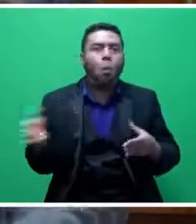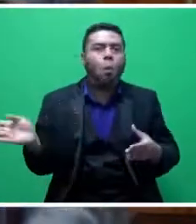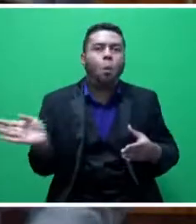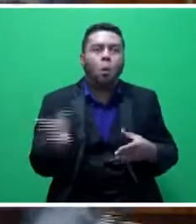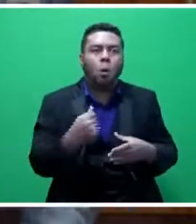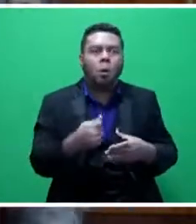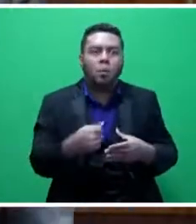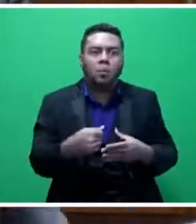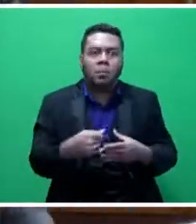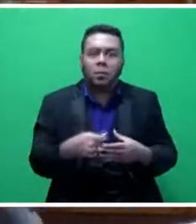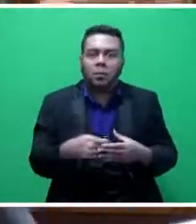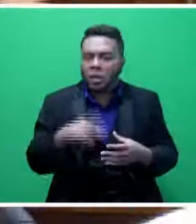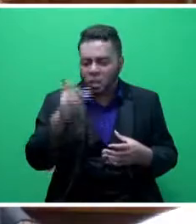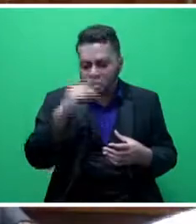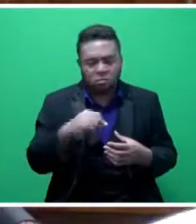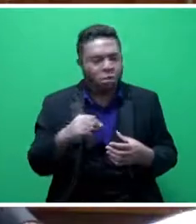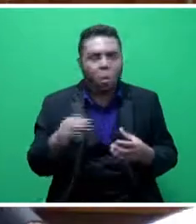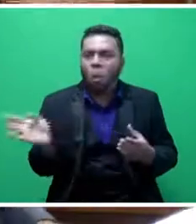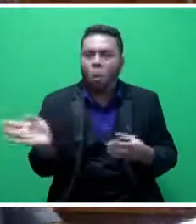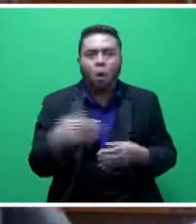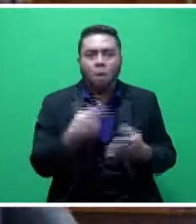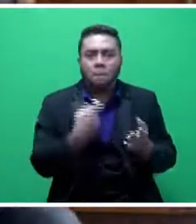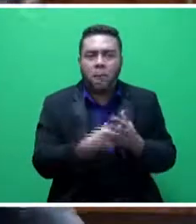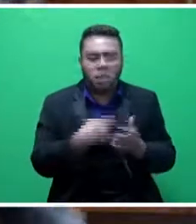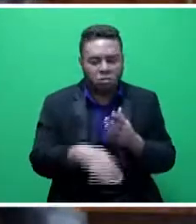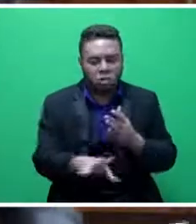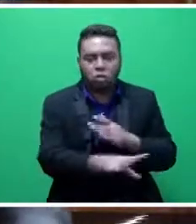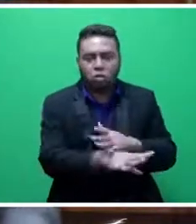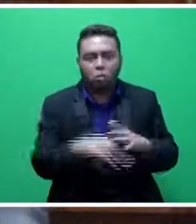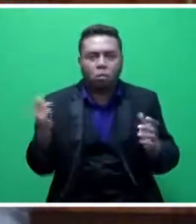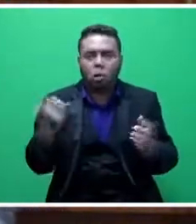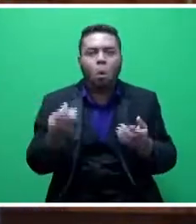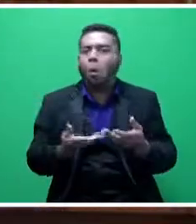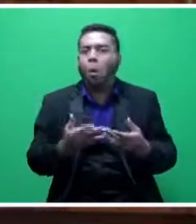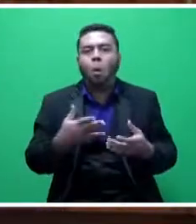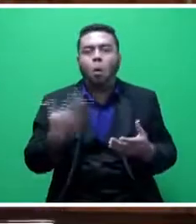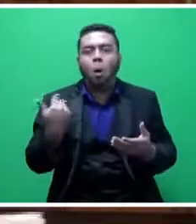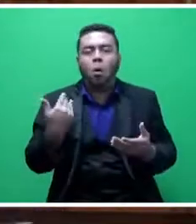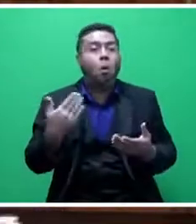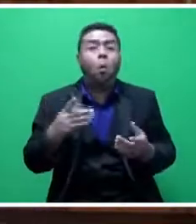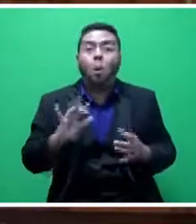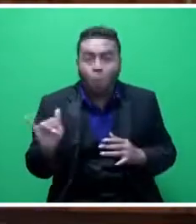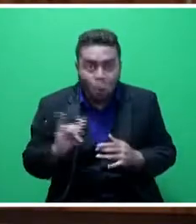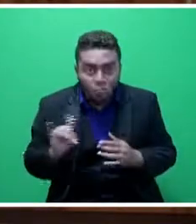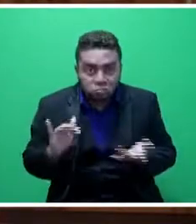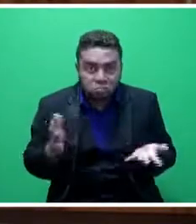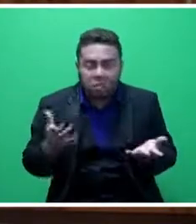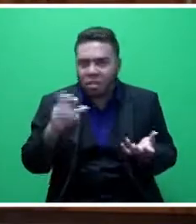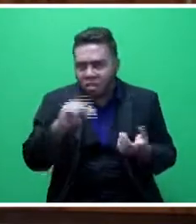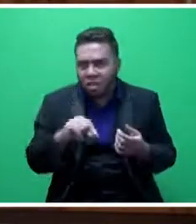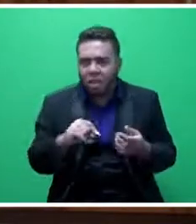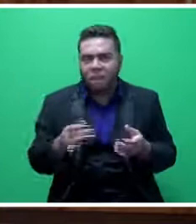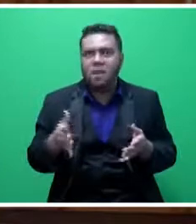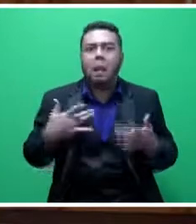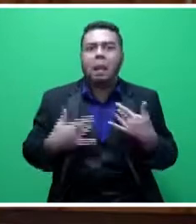other words, they can do the entire lump sum withdrawal. They take it all out, that's it. Or they can opt to purchase a